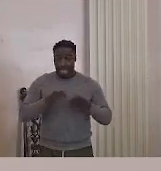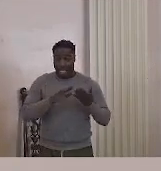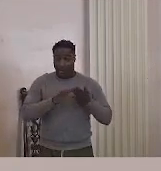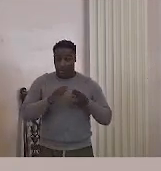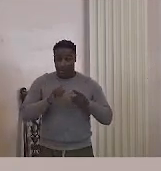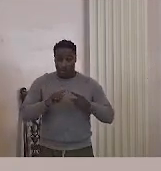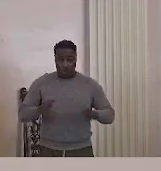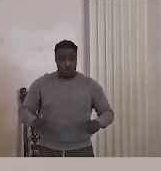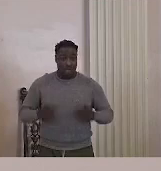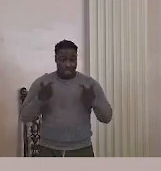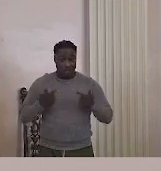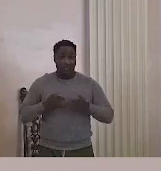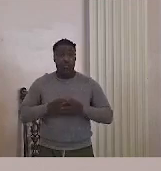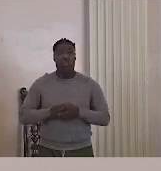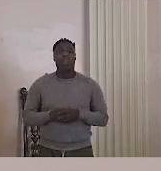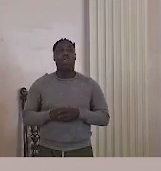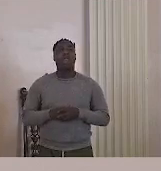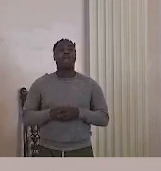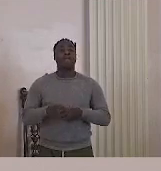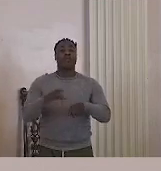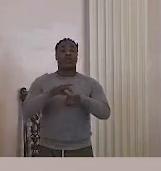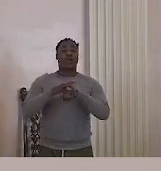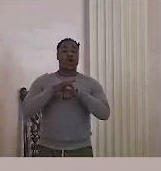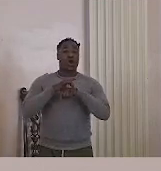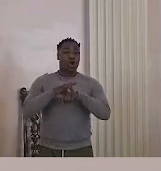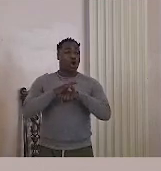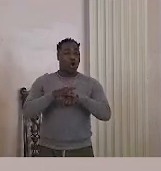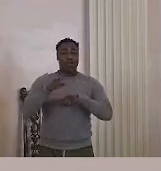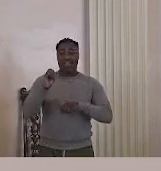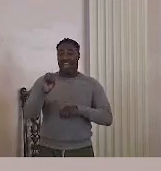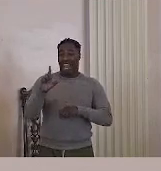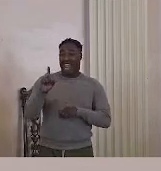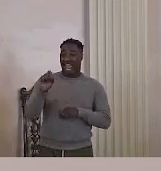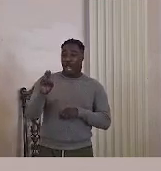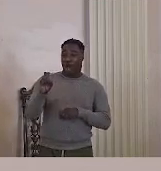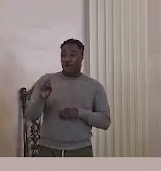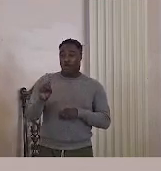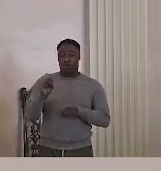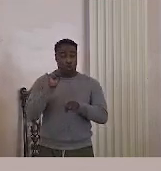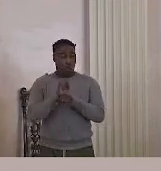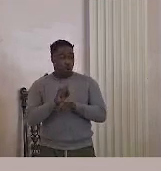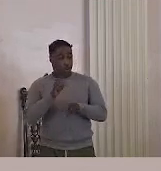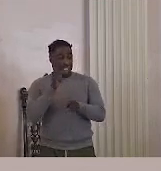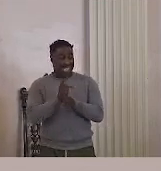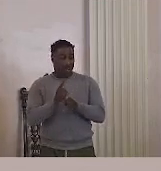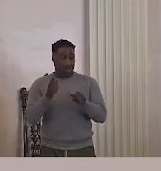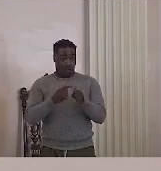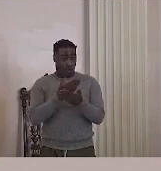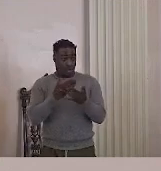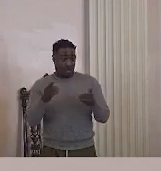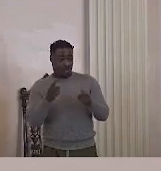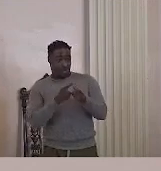thrive. Earth Elders work to keep the first thing first,